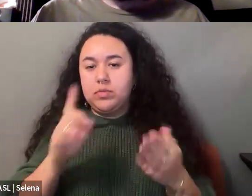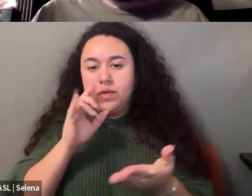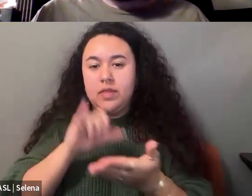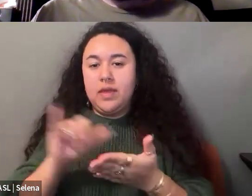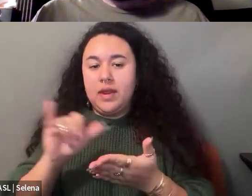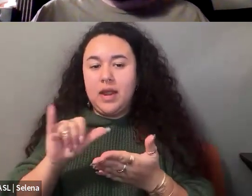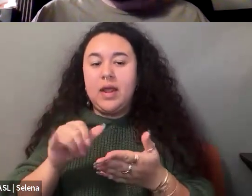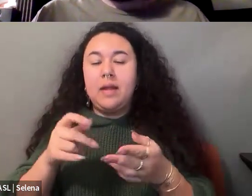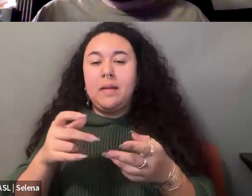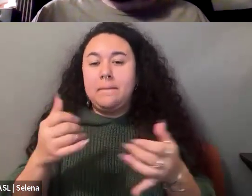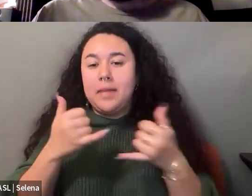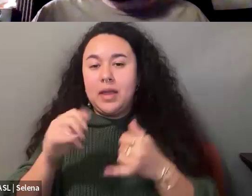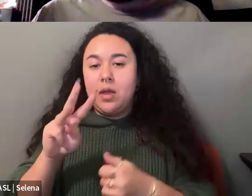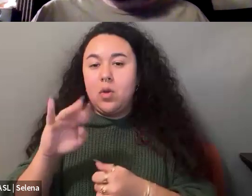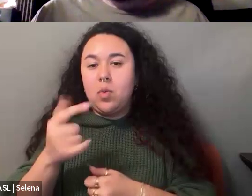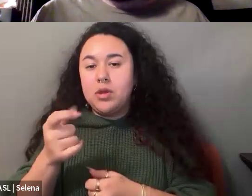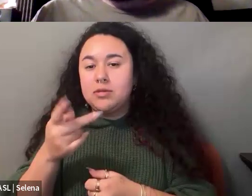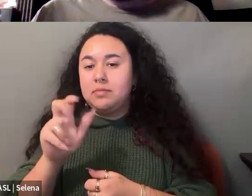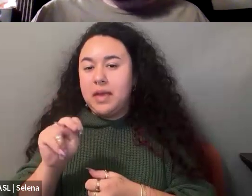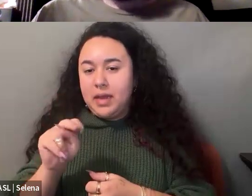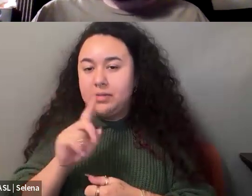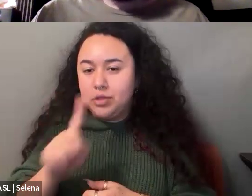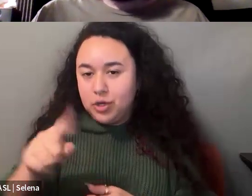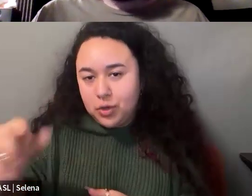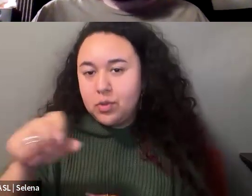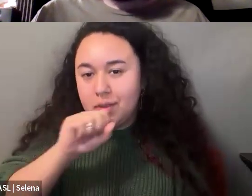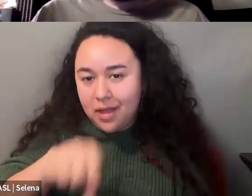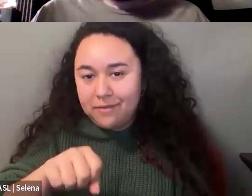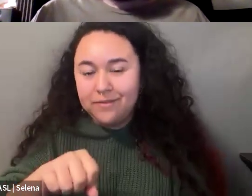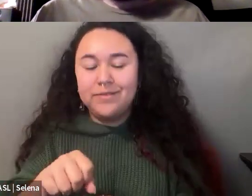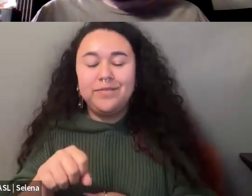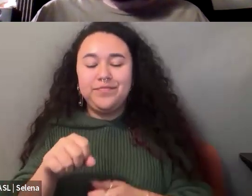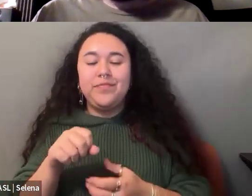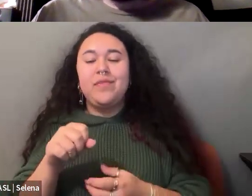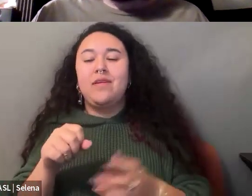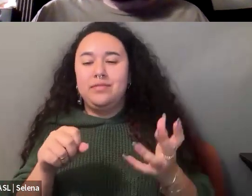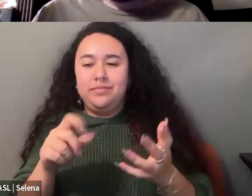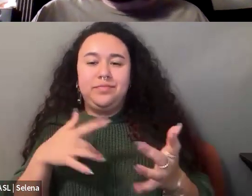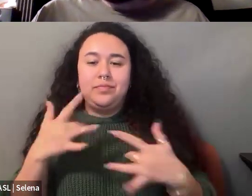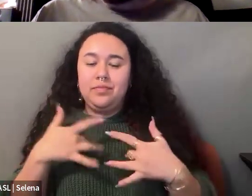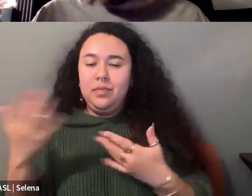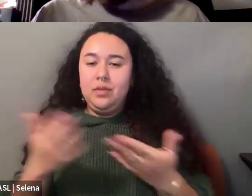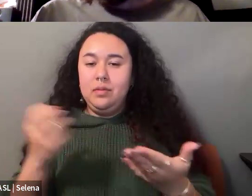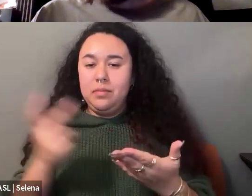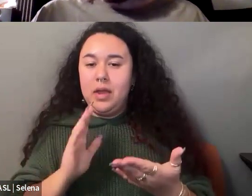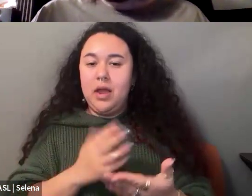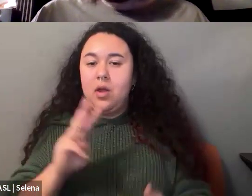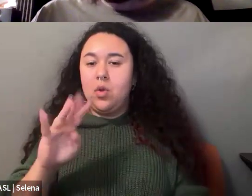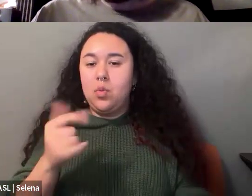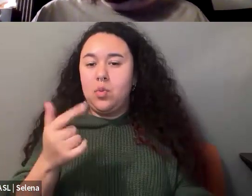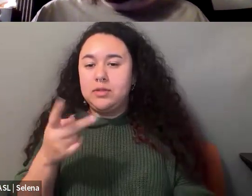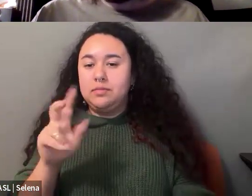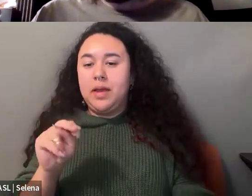playing Wingspan, which is a game I know many people love, and I'm excited to bring back our Wingspan game